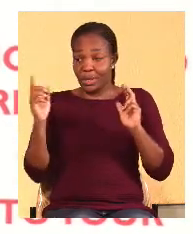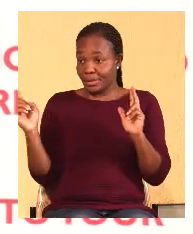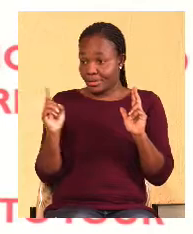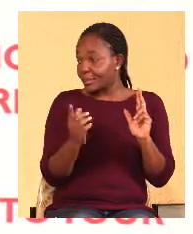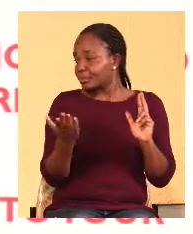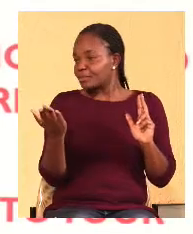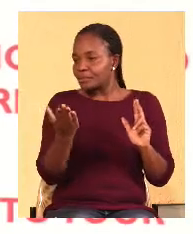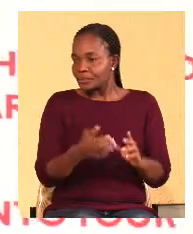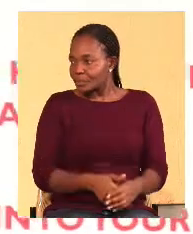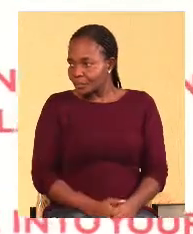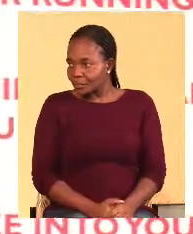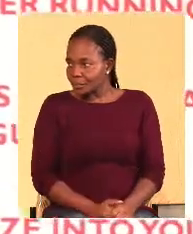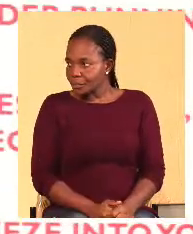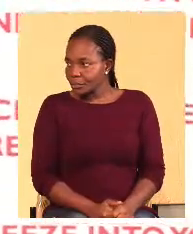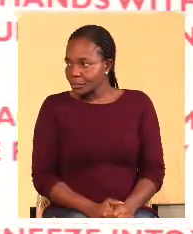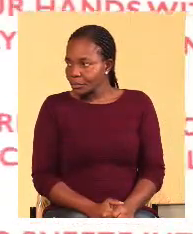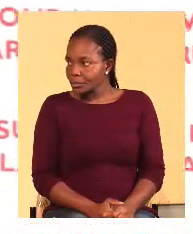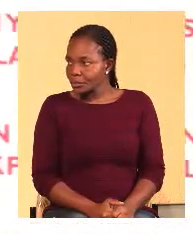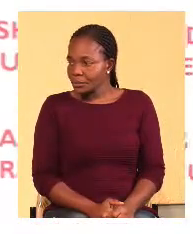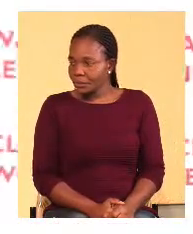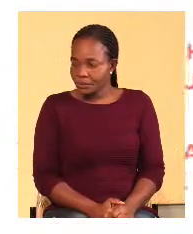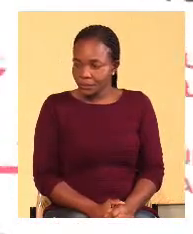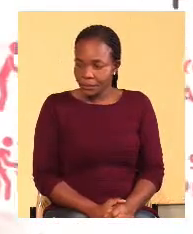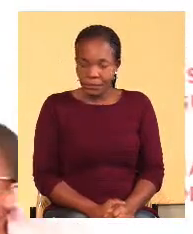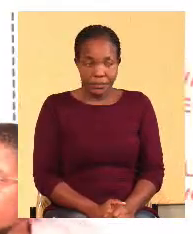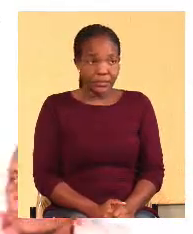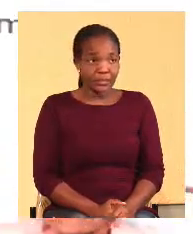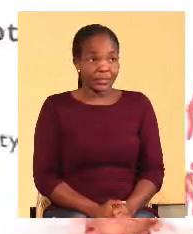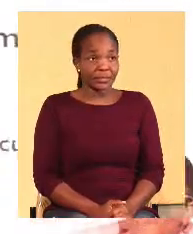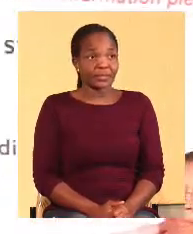update. Comrade Minister.